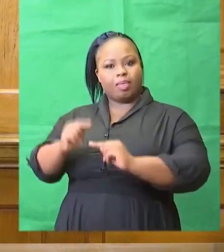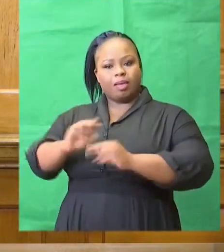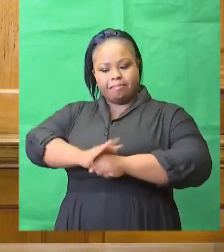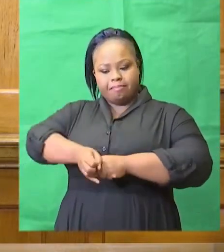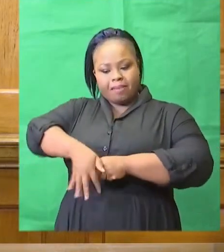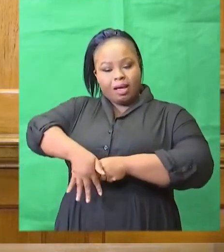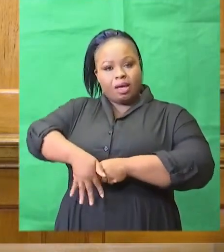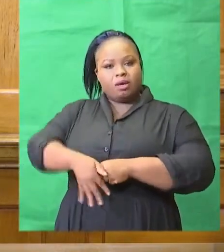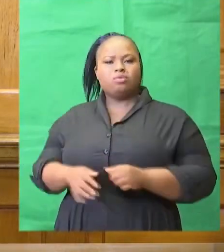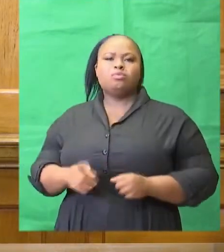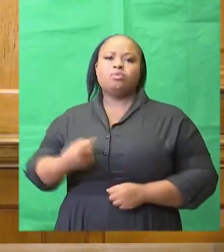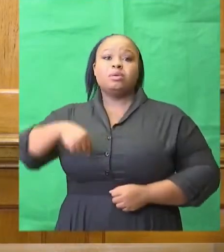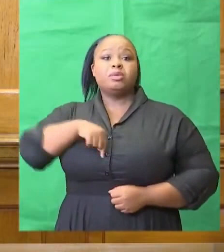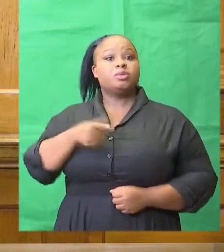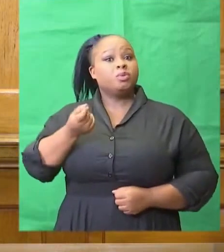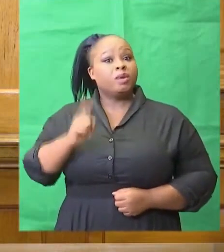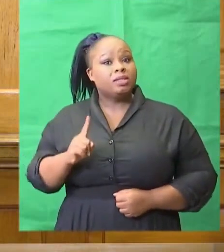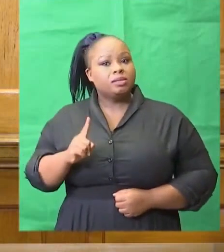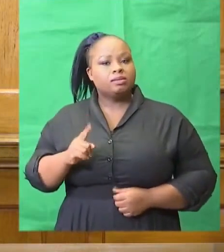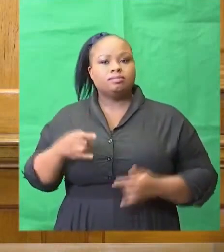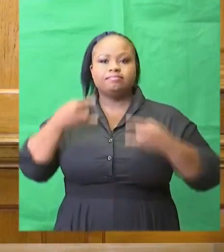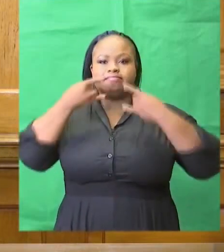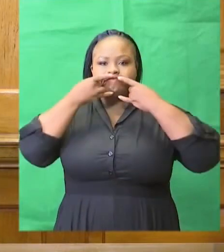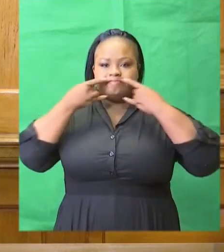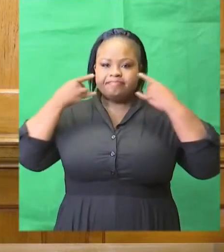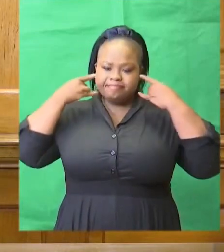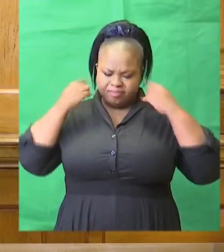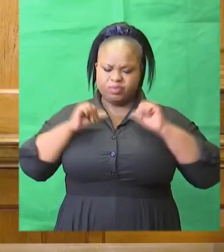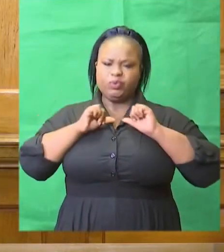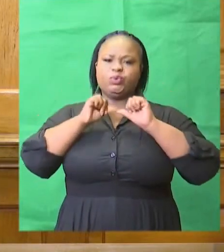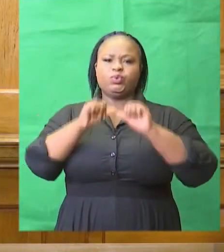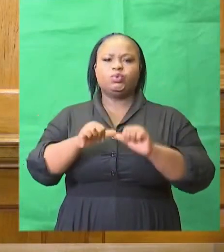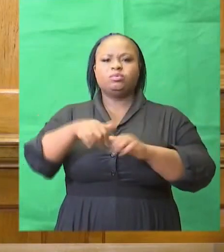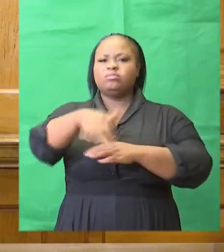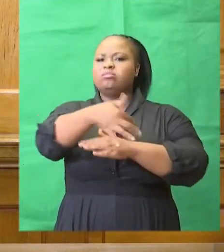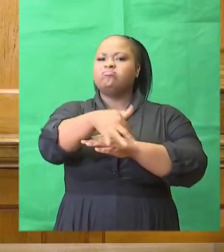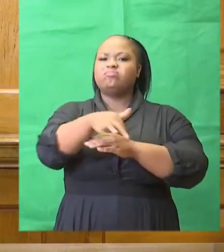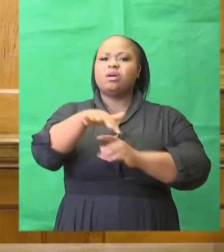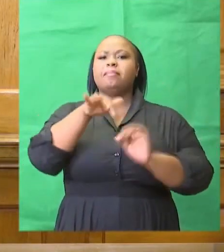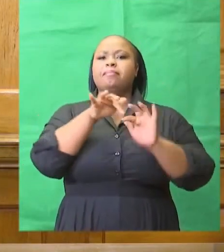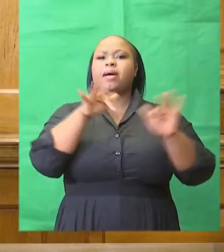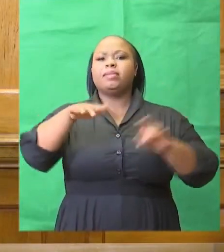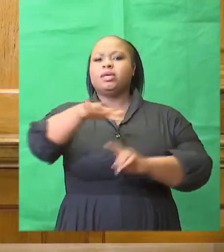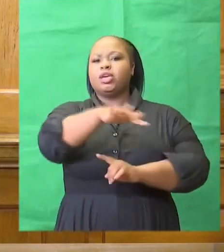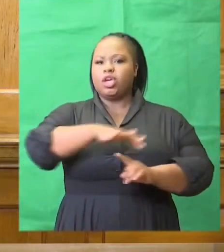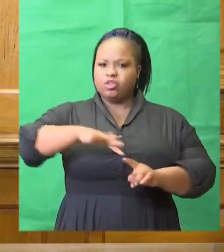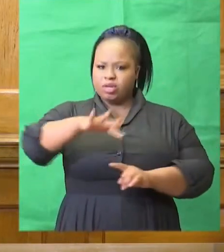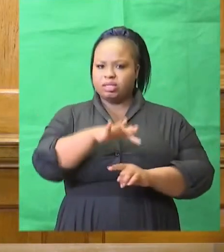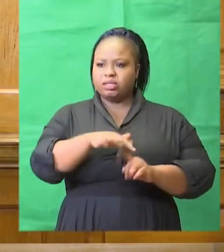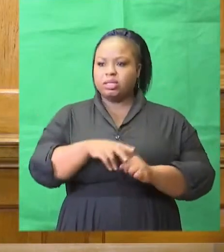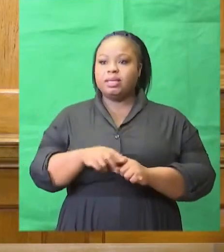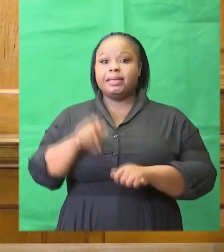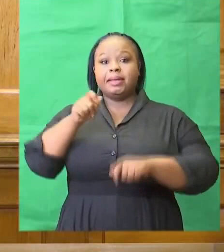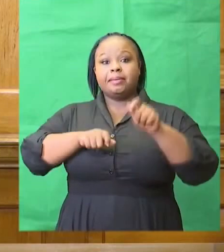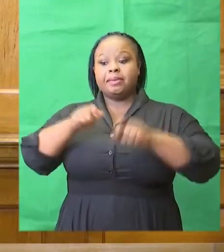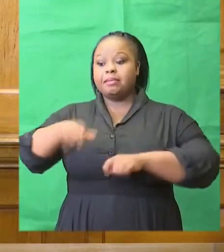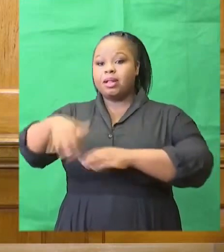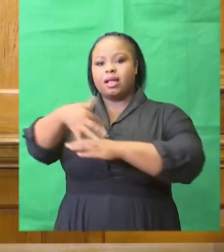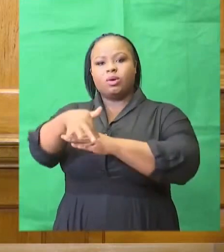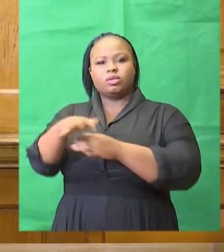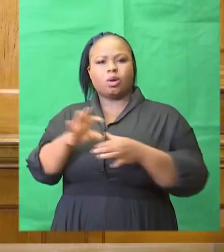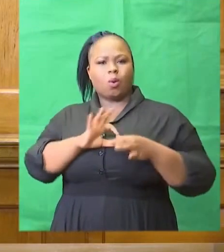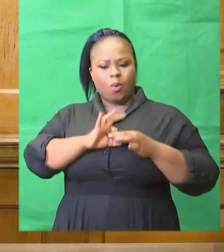our face masks whenever we are in public places and in the company of people outside